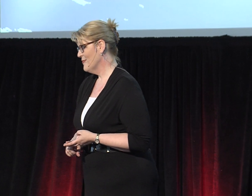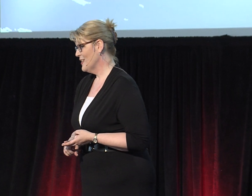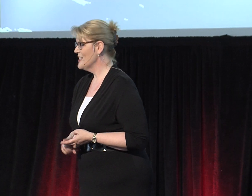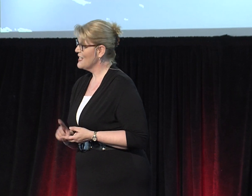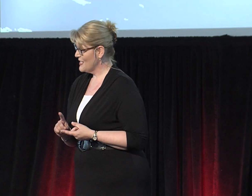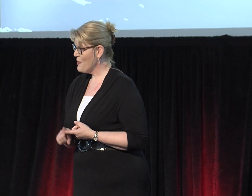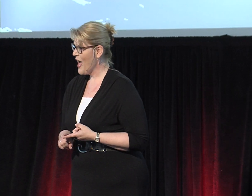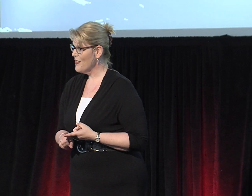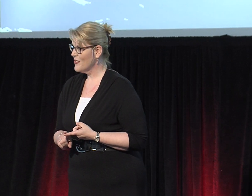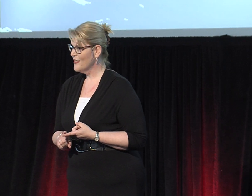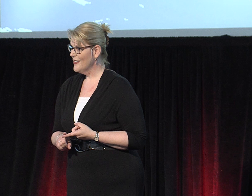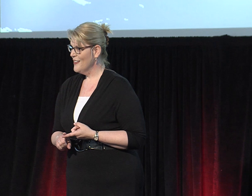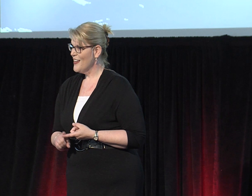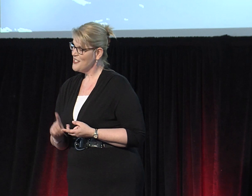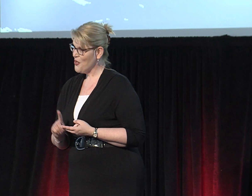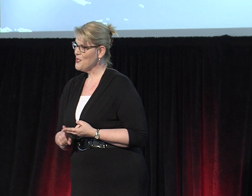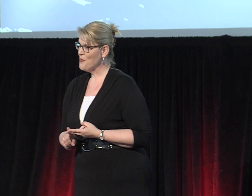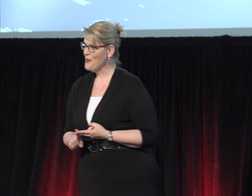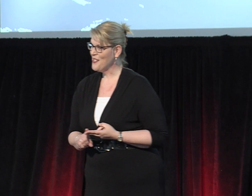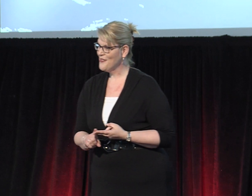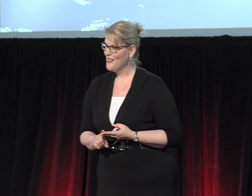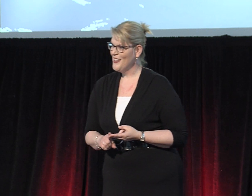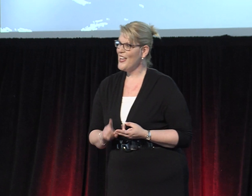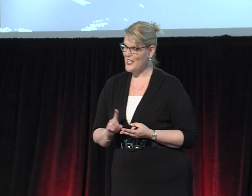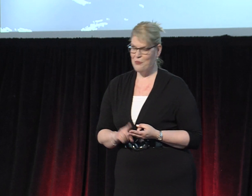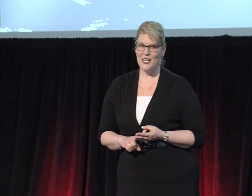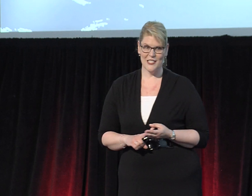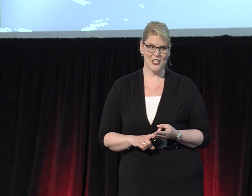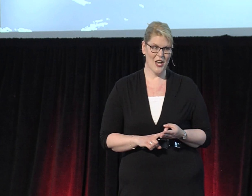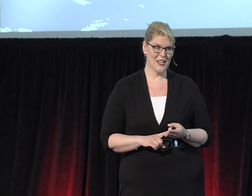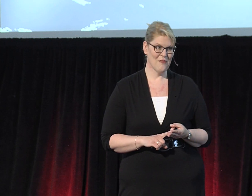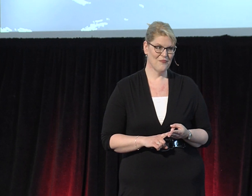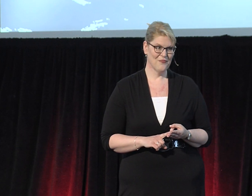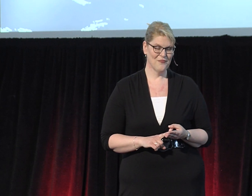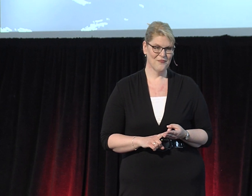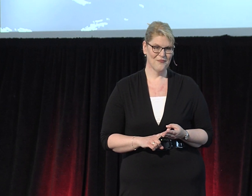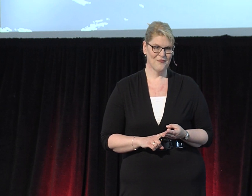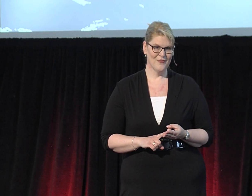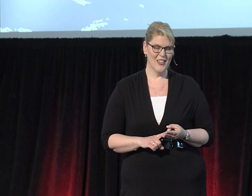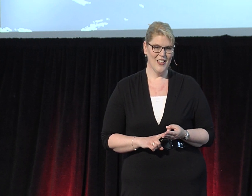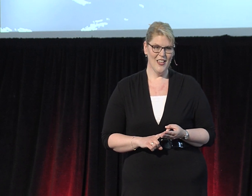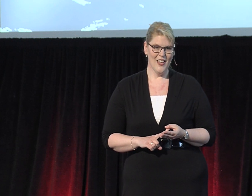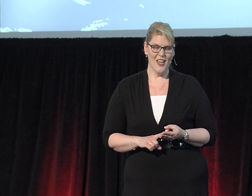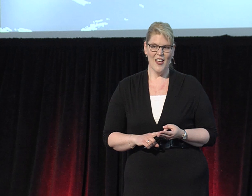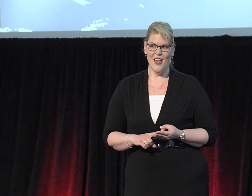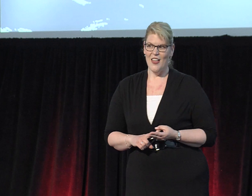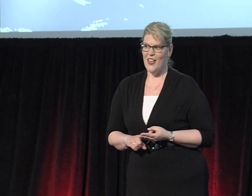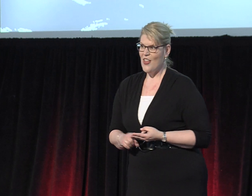him as he gets a bath, as he goes swimming, and as he plays sledge hockey.